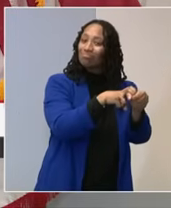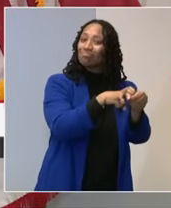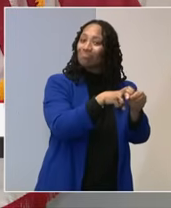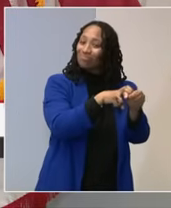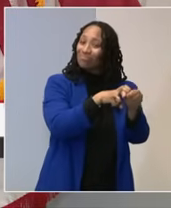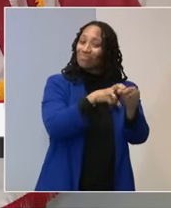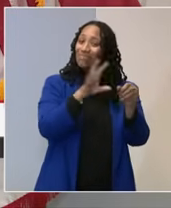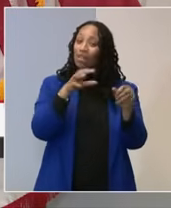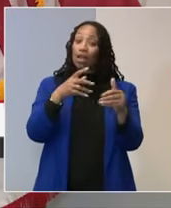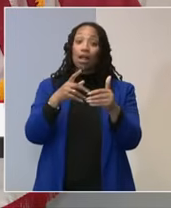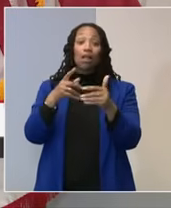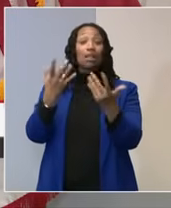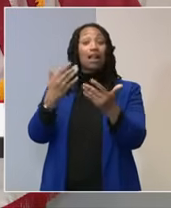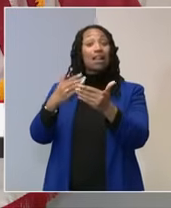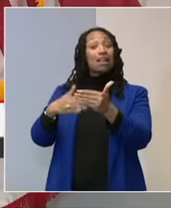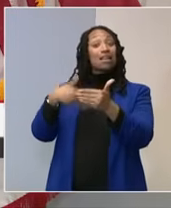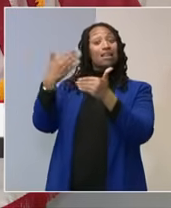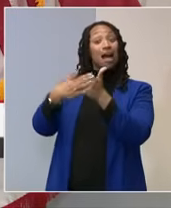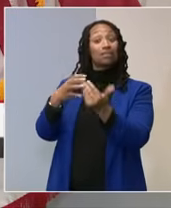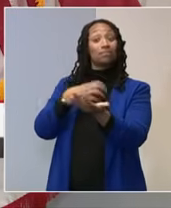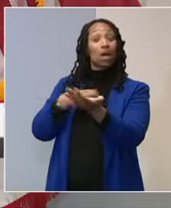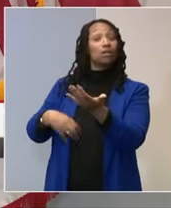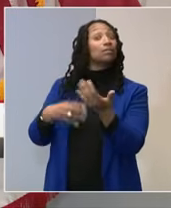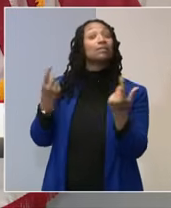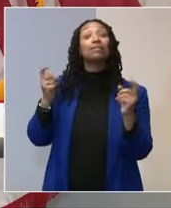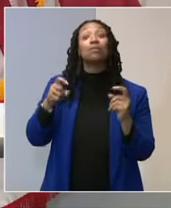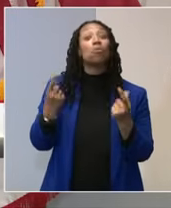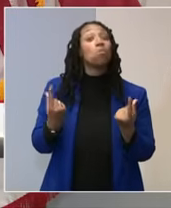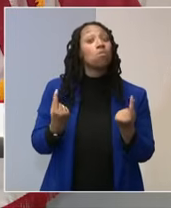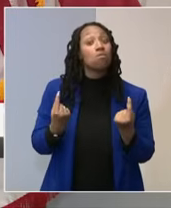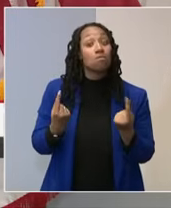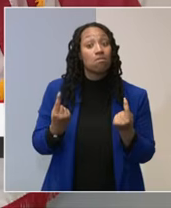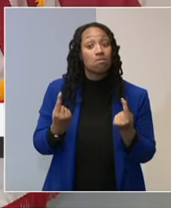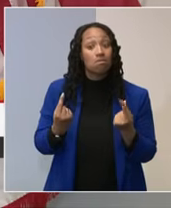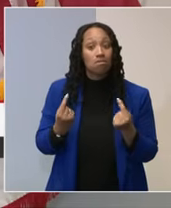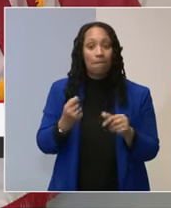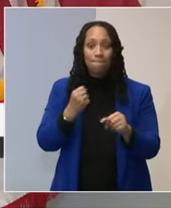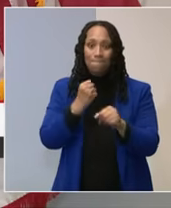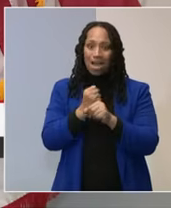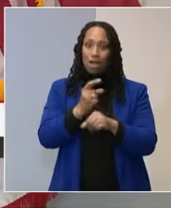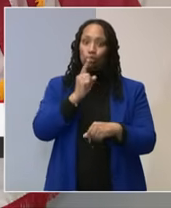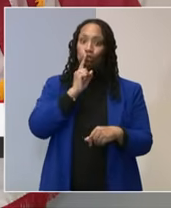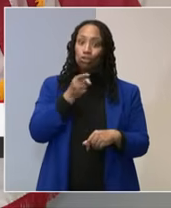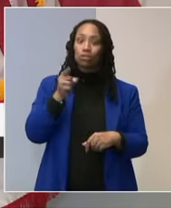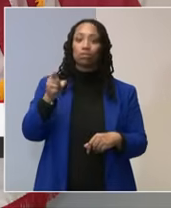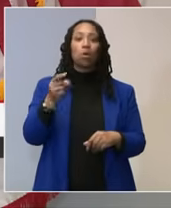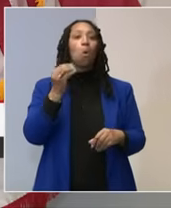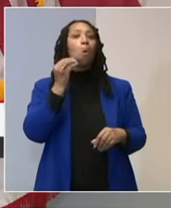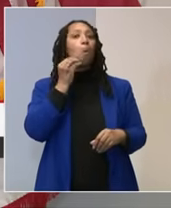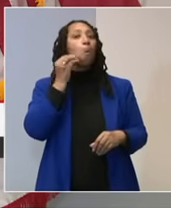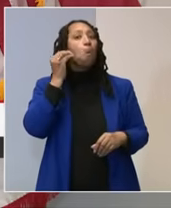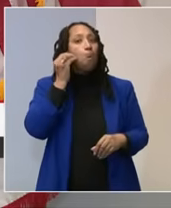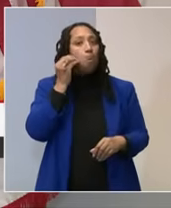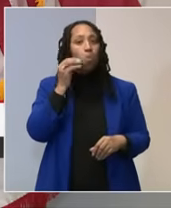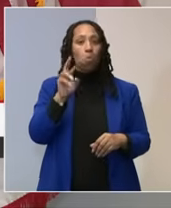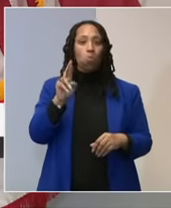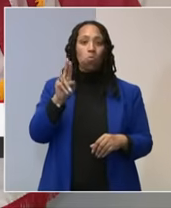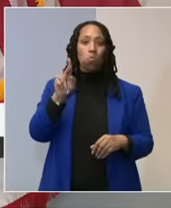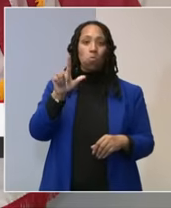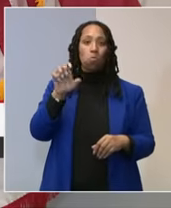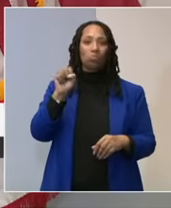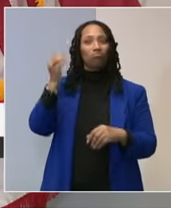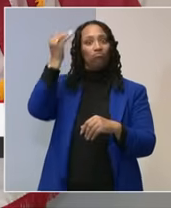that they will protect home rule. I firmly believe that our trajectory with our schools has